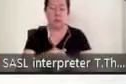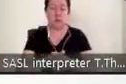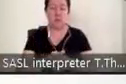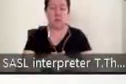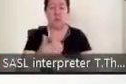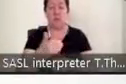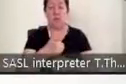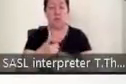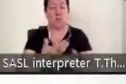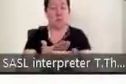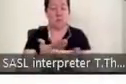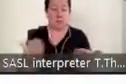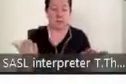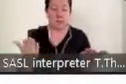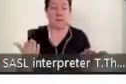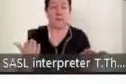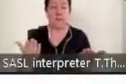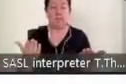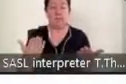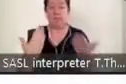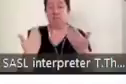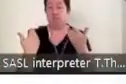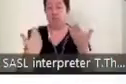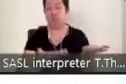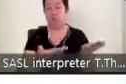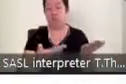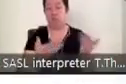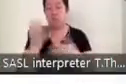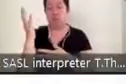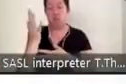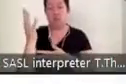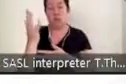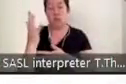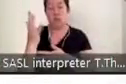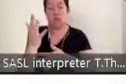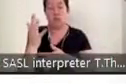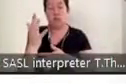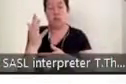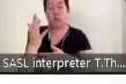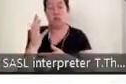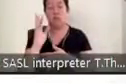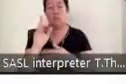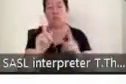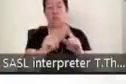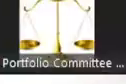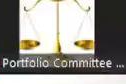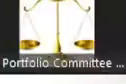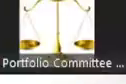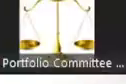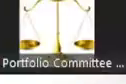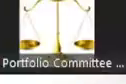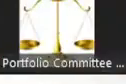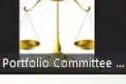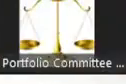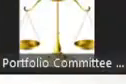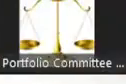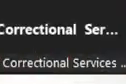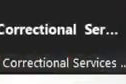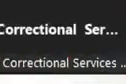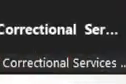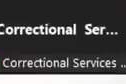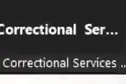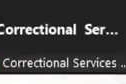Members, there you have the presentation from the department. I'm going to invite